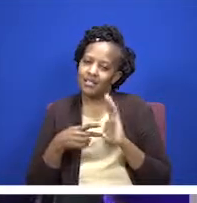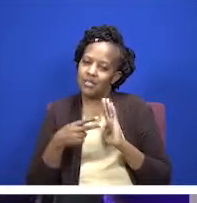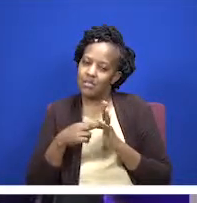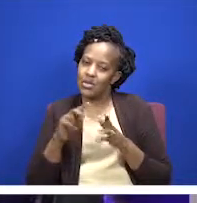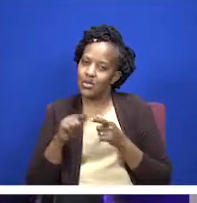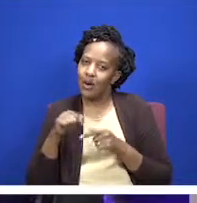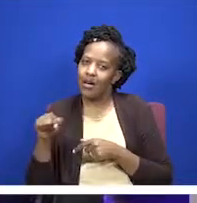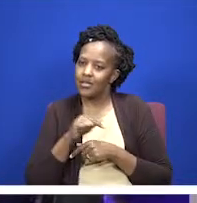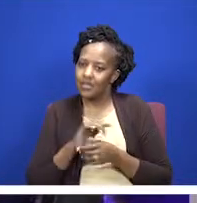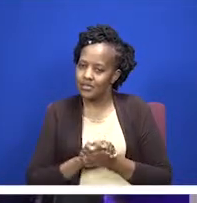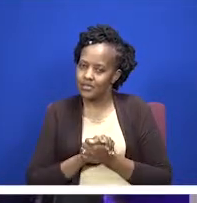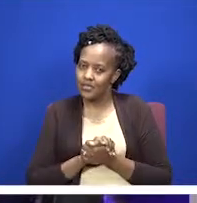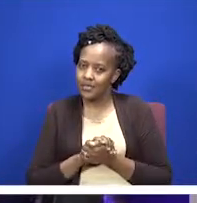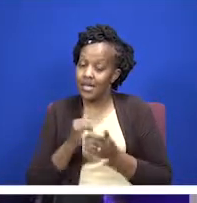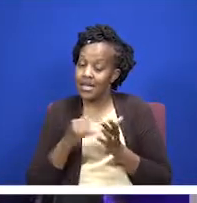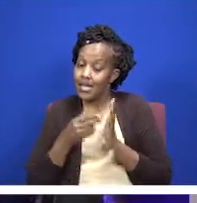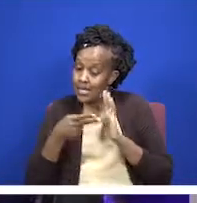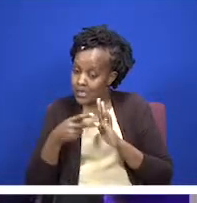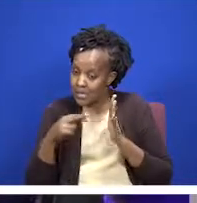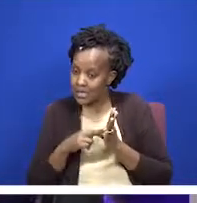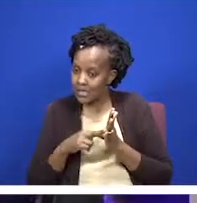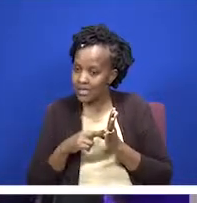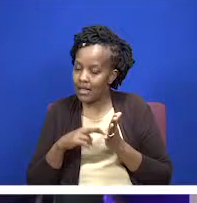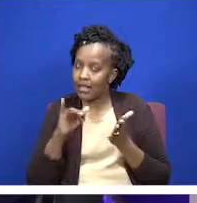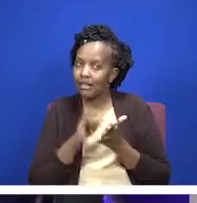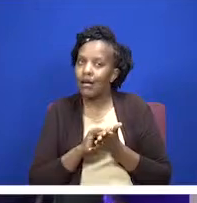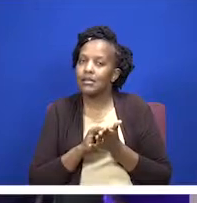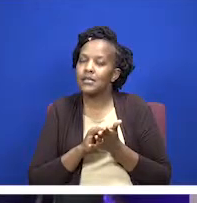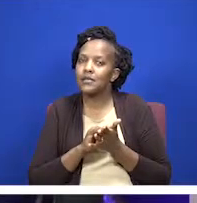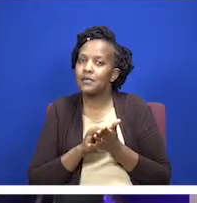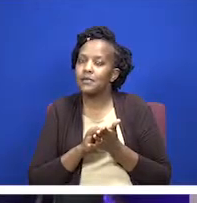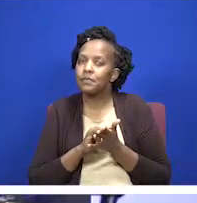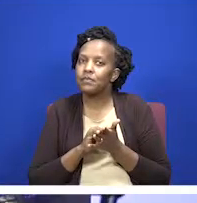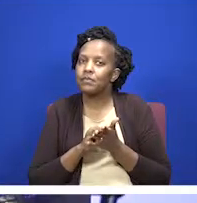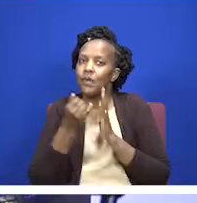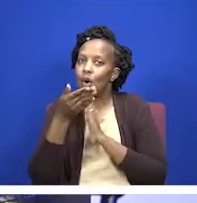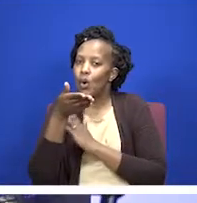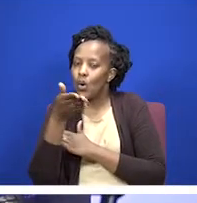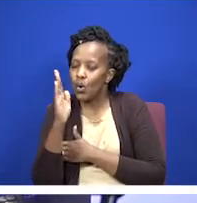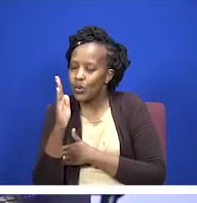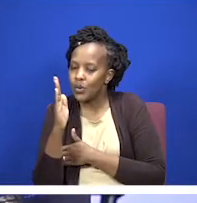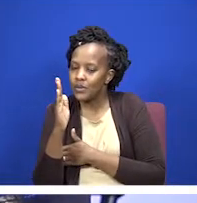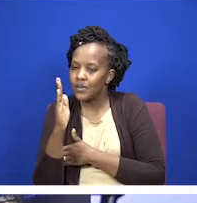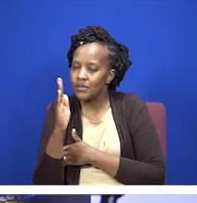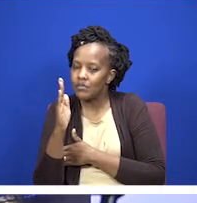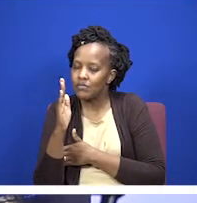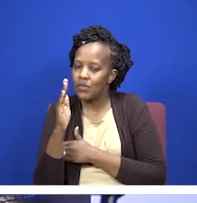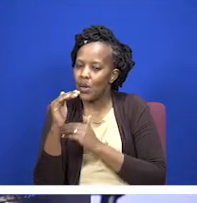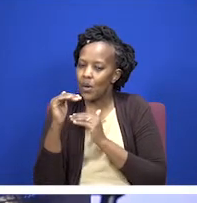us? It means, as Ida had said before, that this means that God's total possession